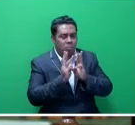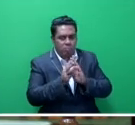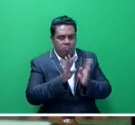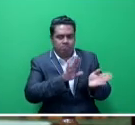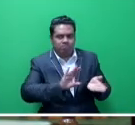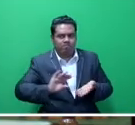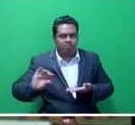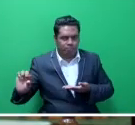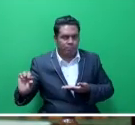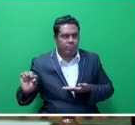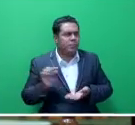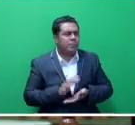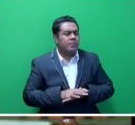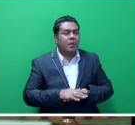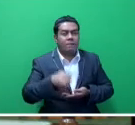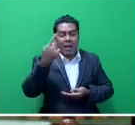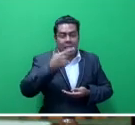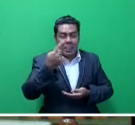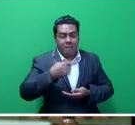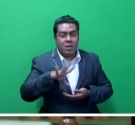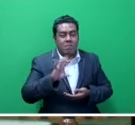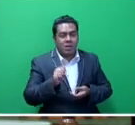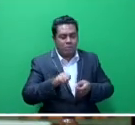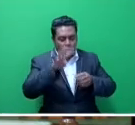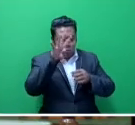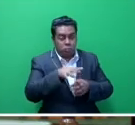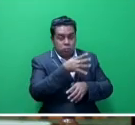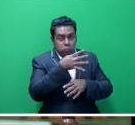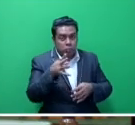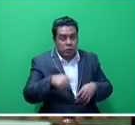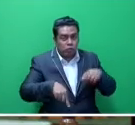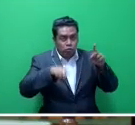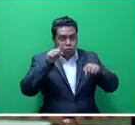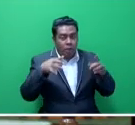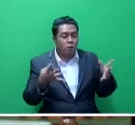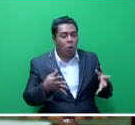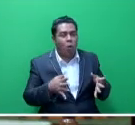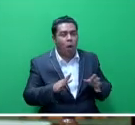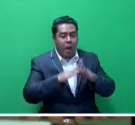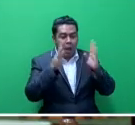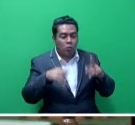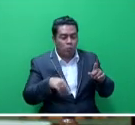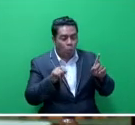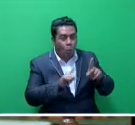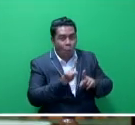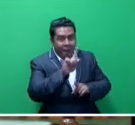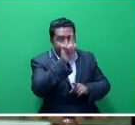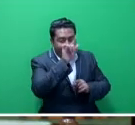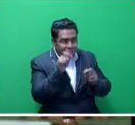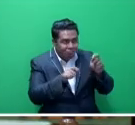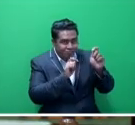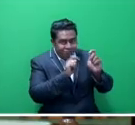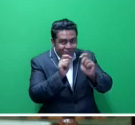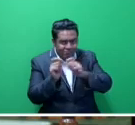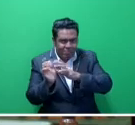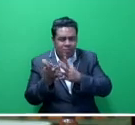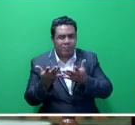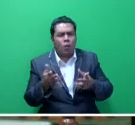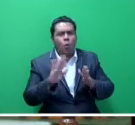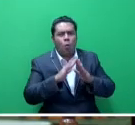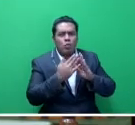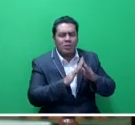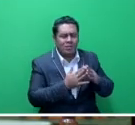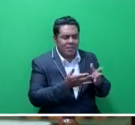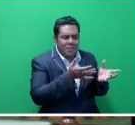This includes over $11 million for grid extension and house wiring and rehabilitation of diesel schemes for communities that have been